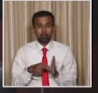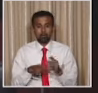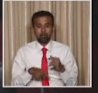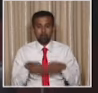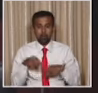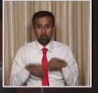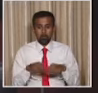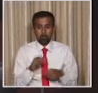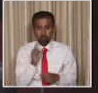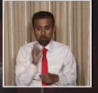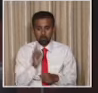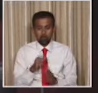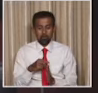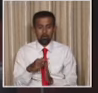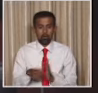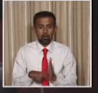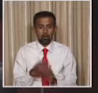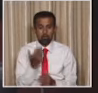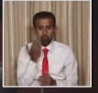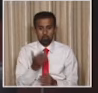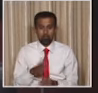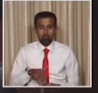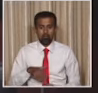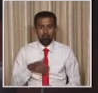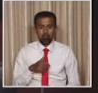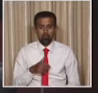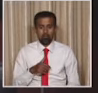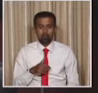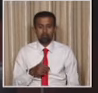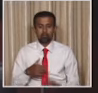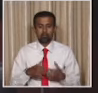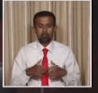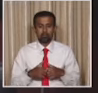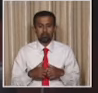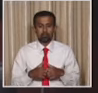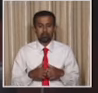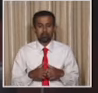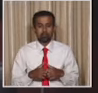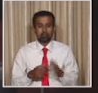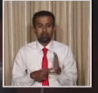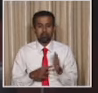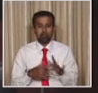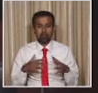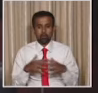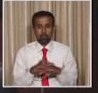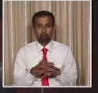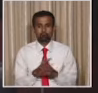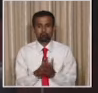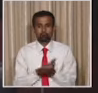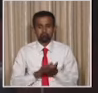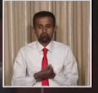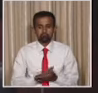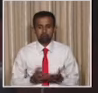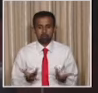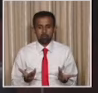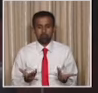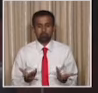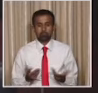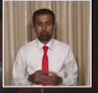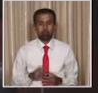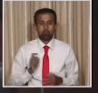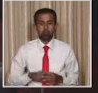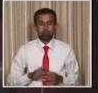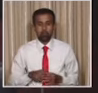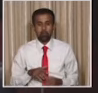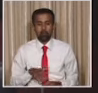a problem facing this country. So I would say that the President didn't really go to the root causes of the problem, but he